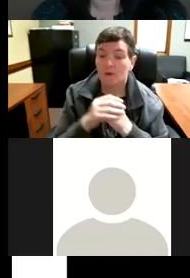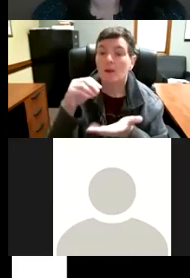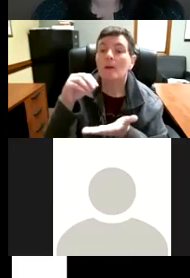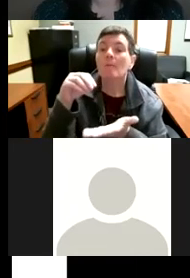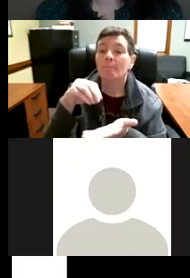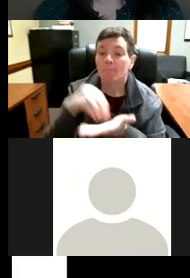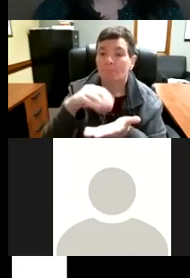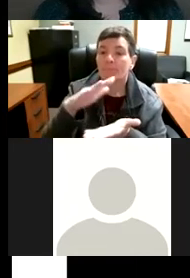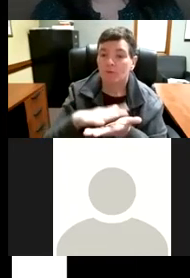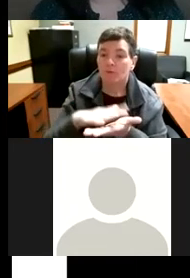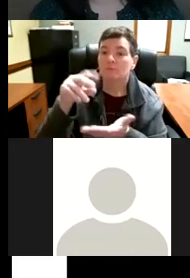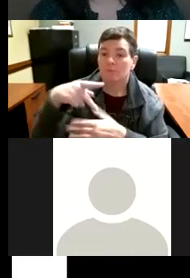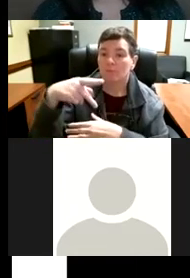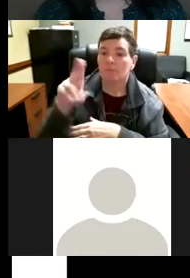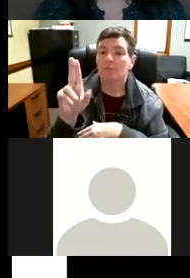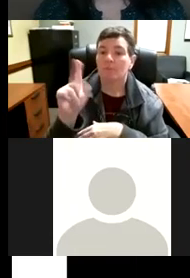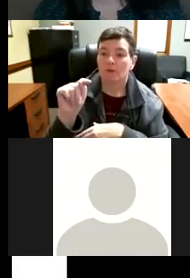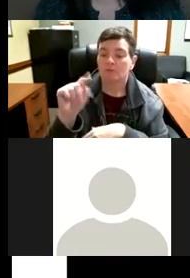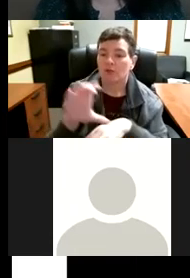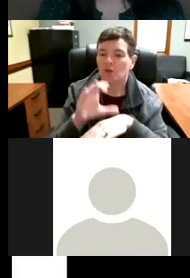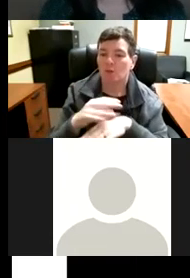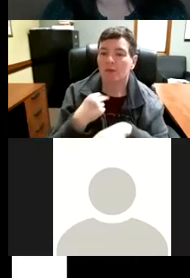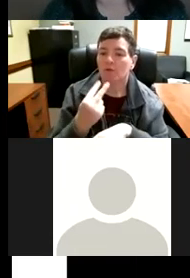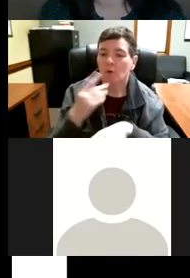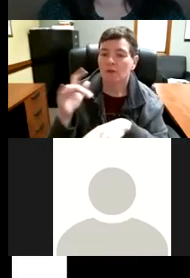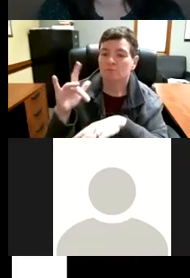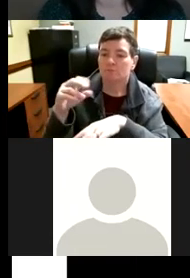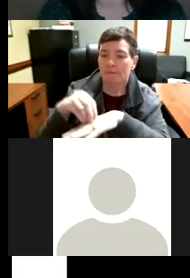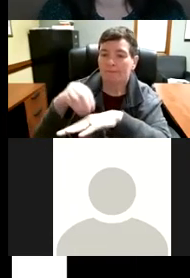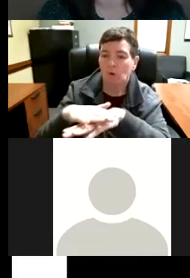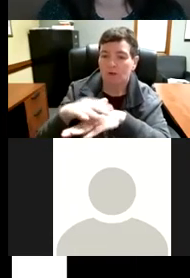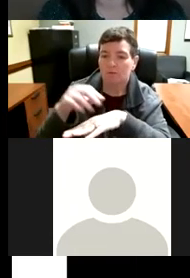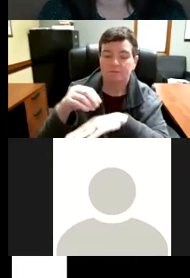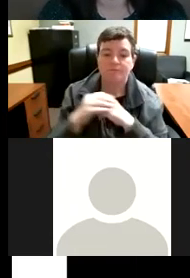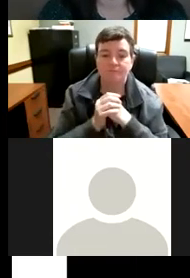Put. Okay, put what?